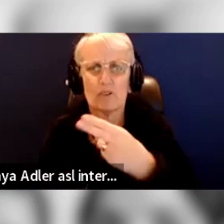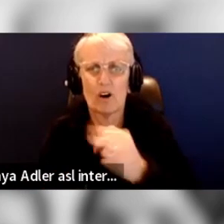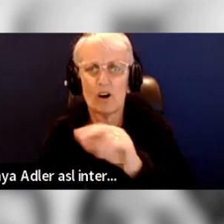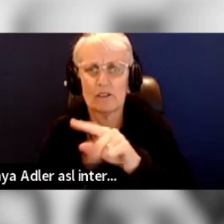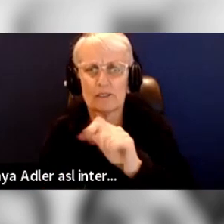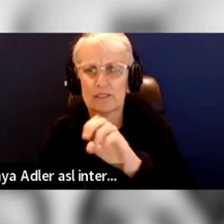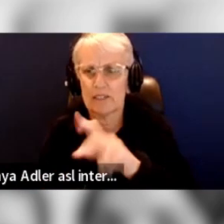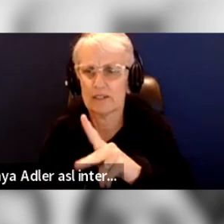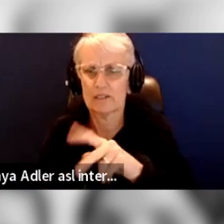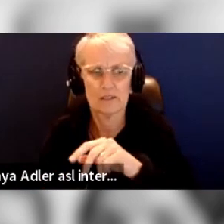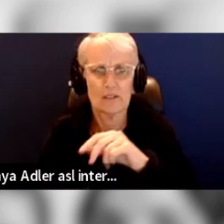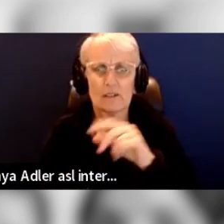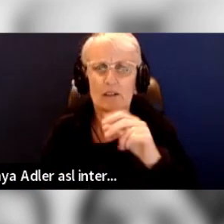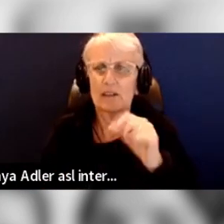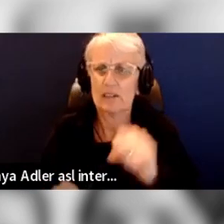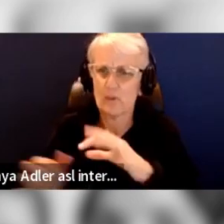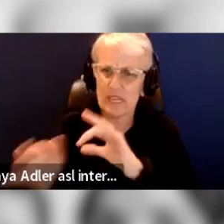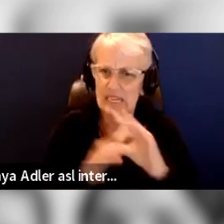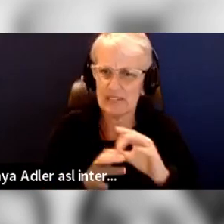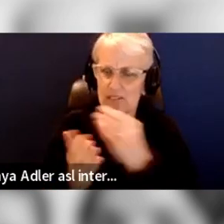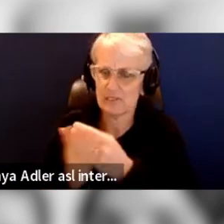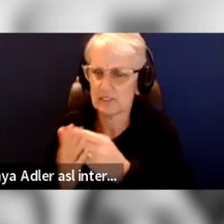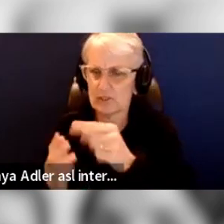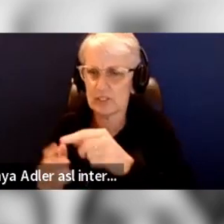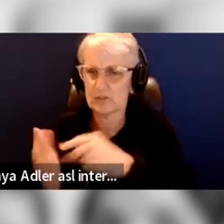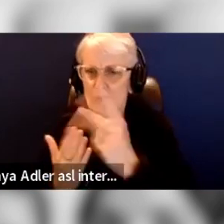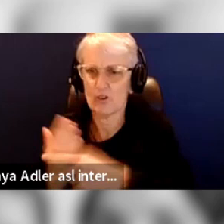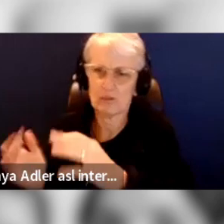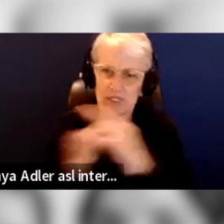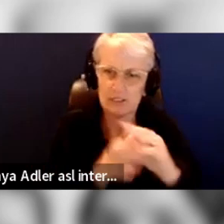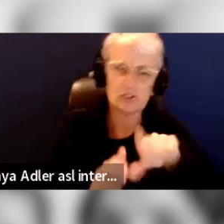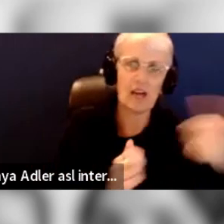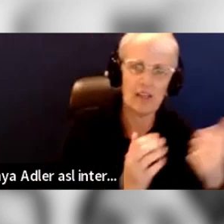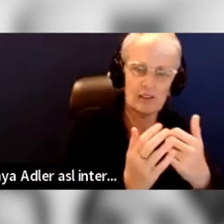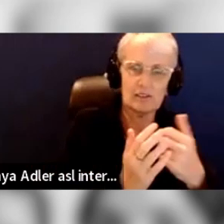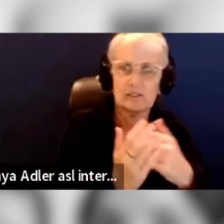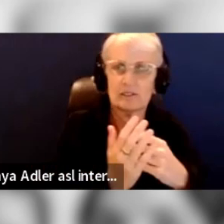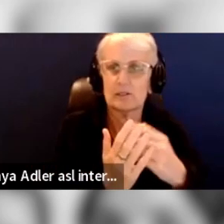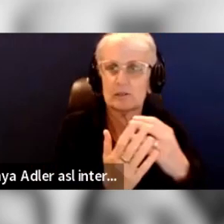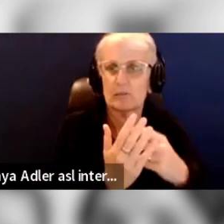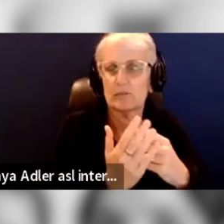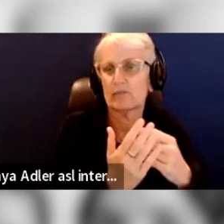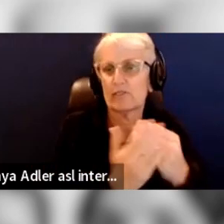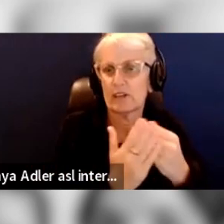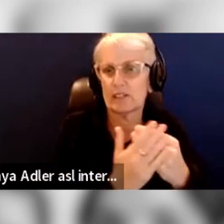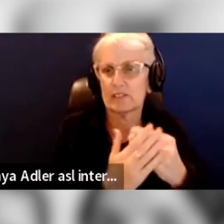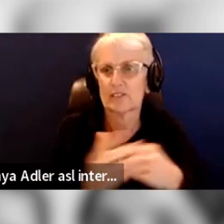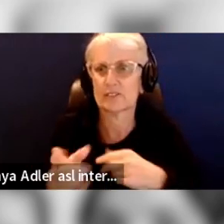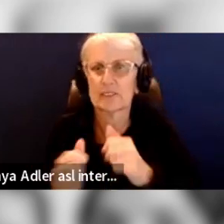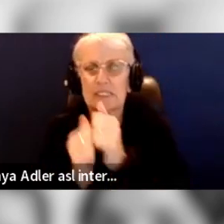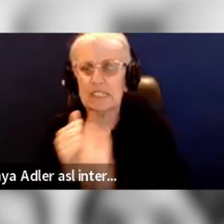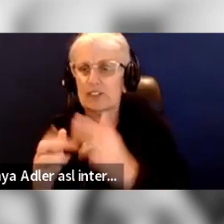can we link the funds from this program to another fund? Great questions. I'll answer the first question. First, each regional